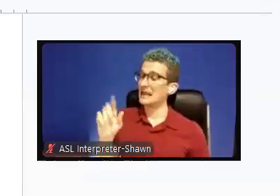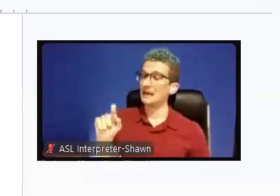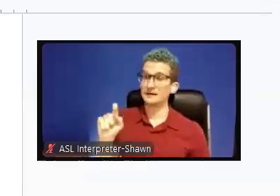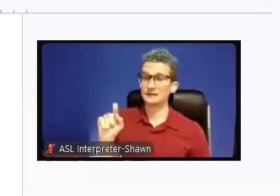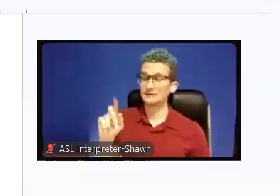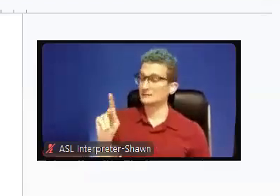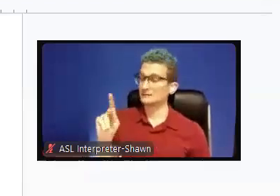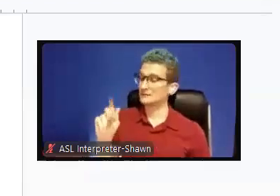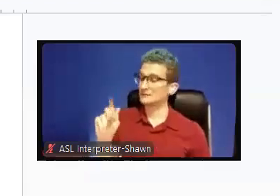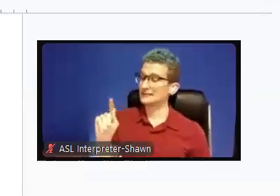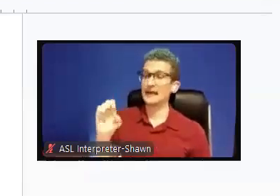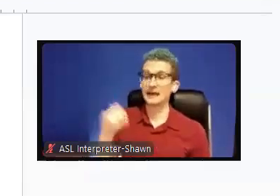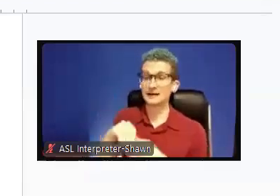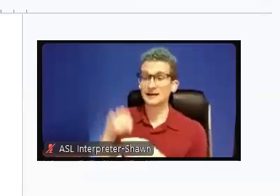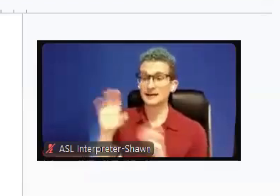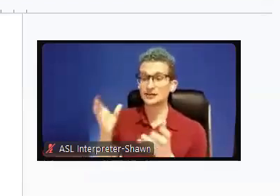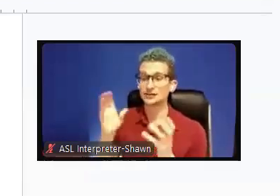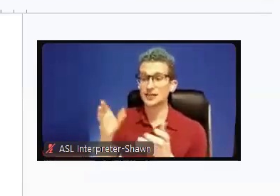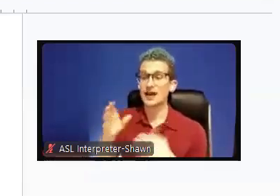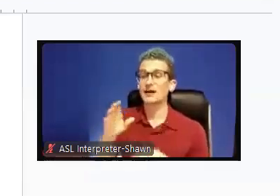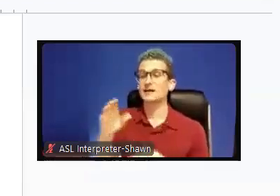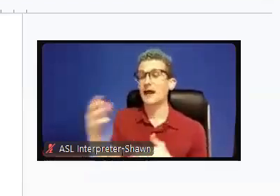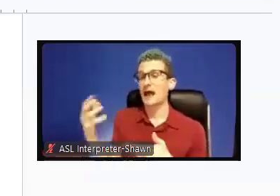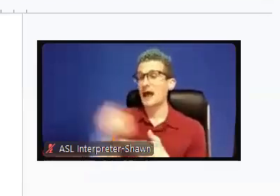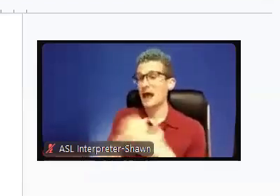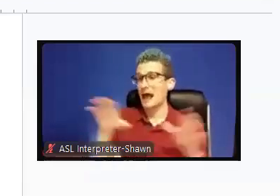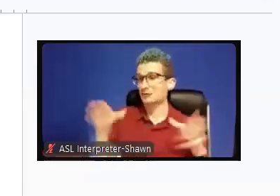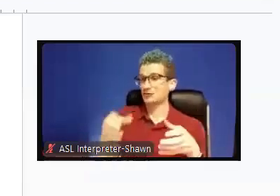mental health related agencies like BHA,